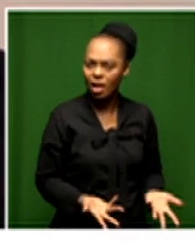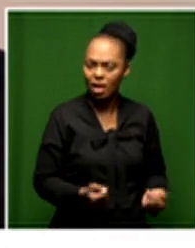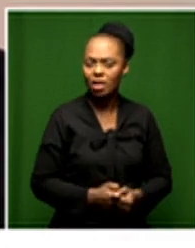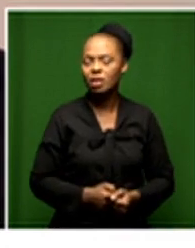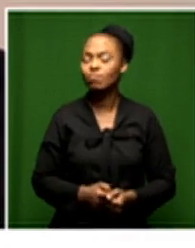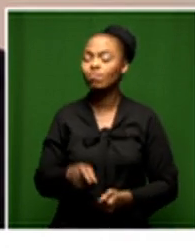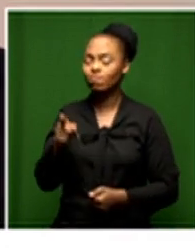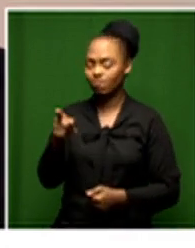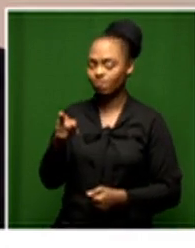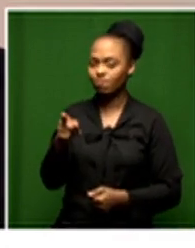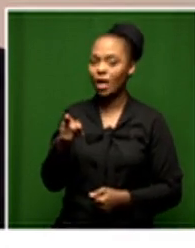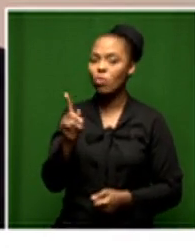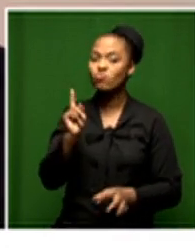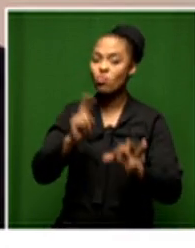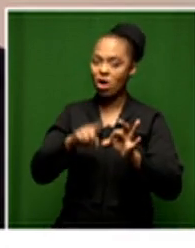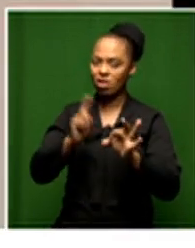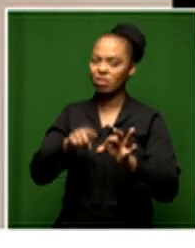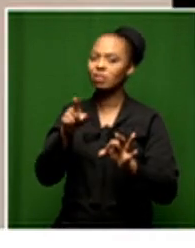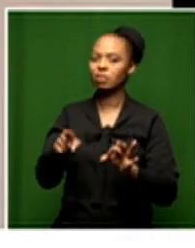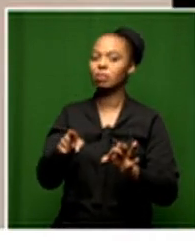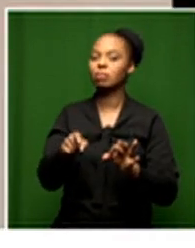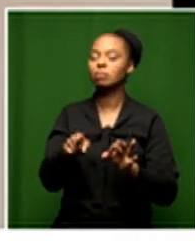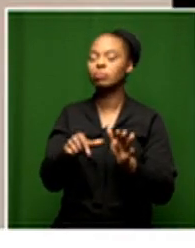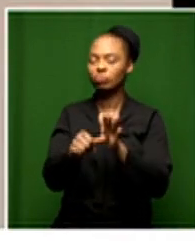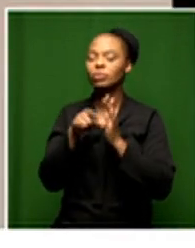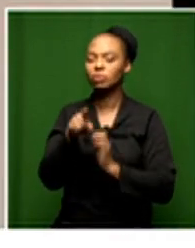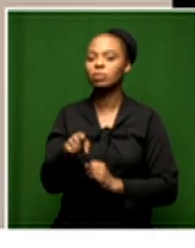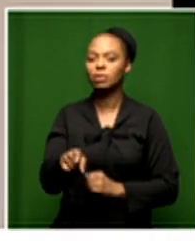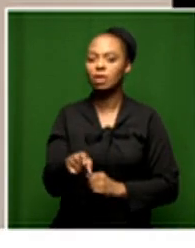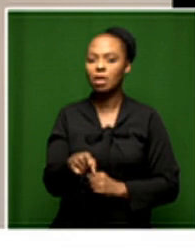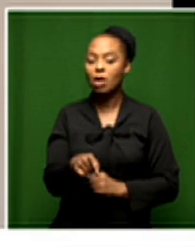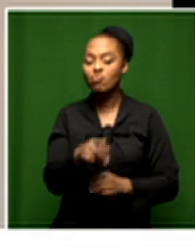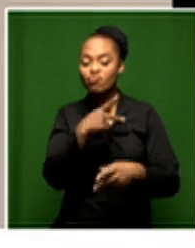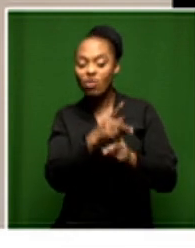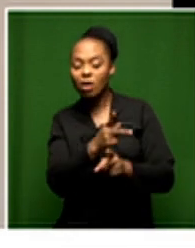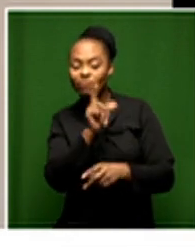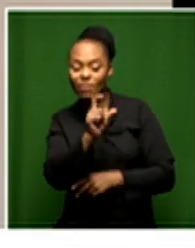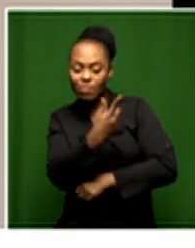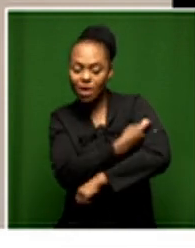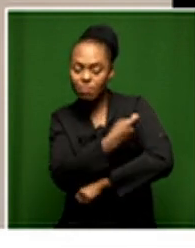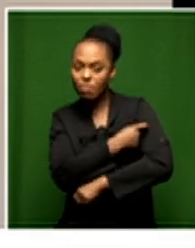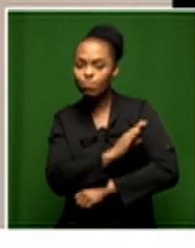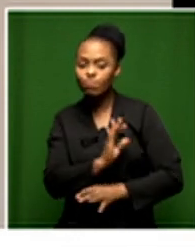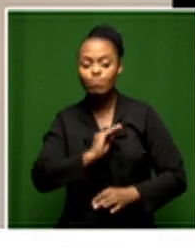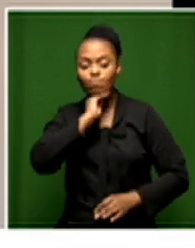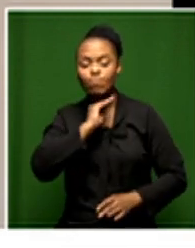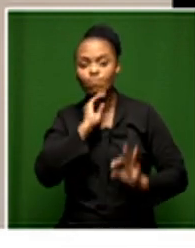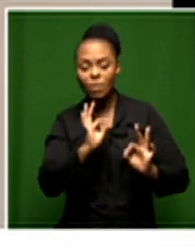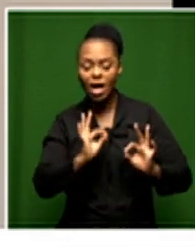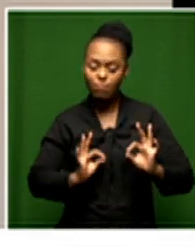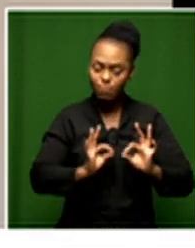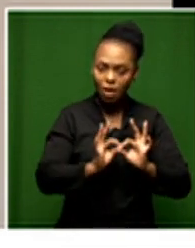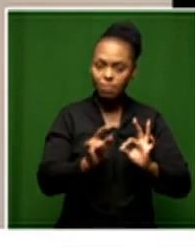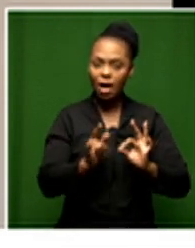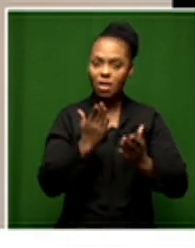the quality. Are we sure that the products that we get are efficient enough to fight against